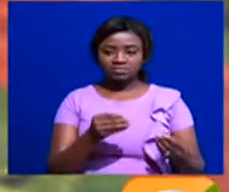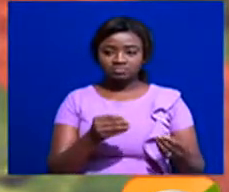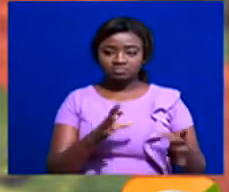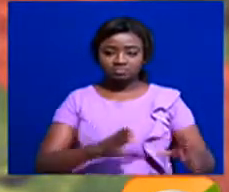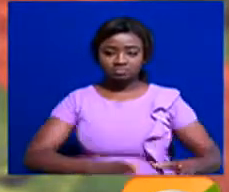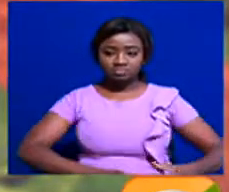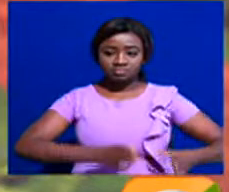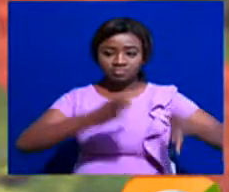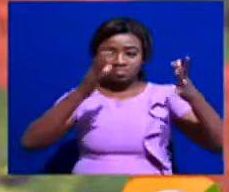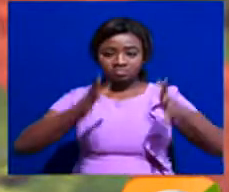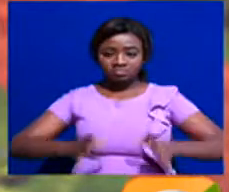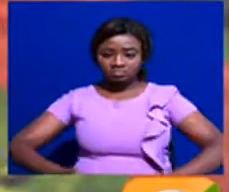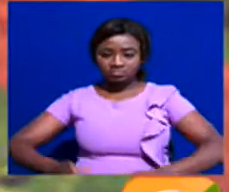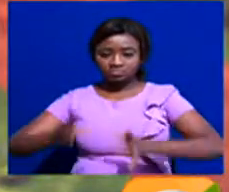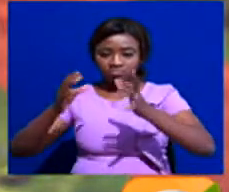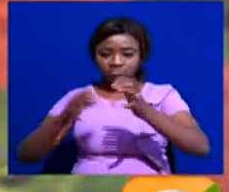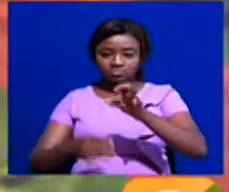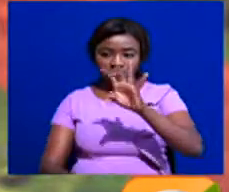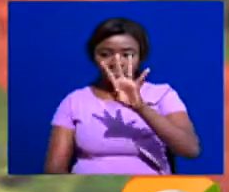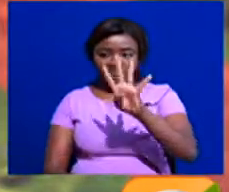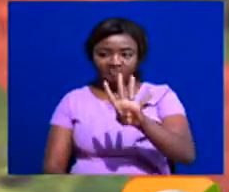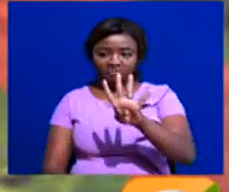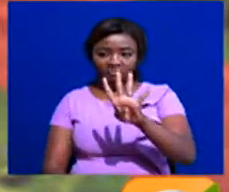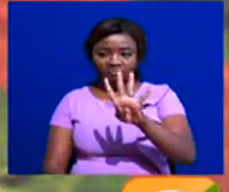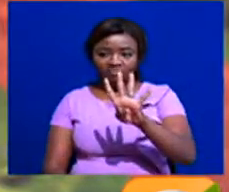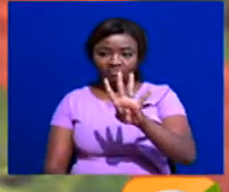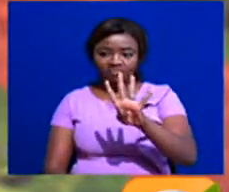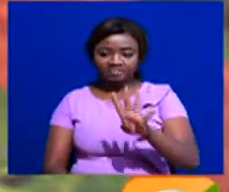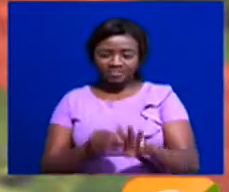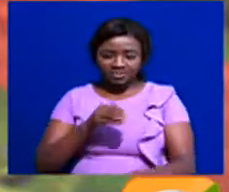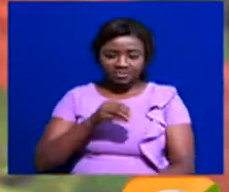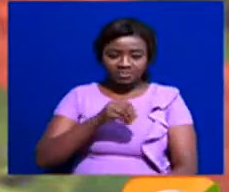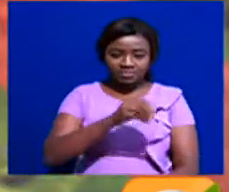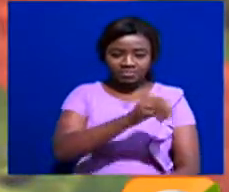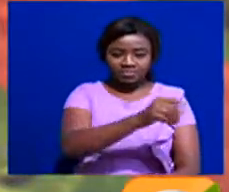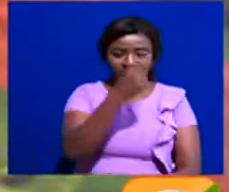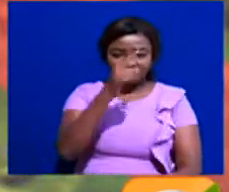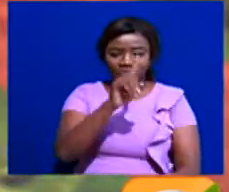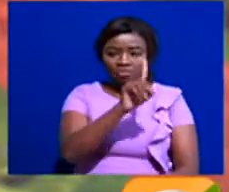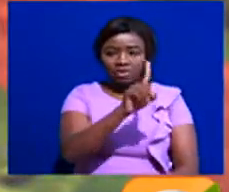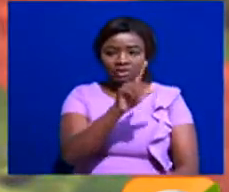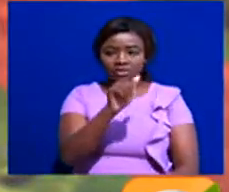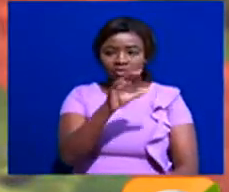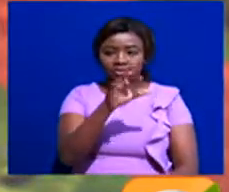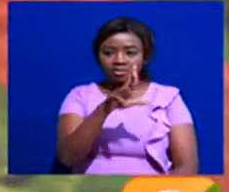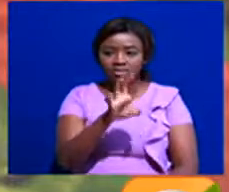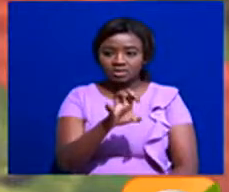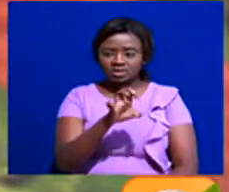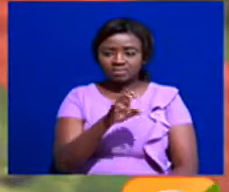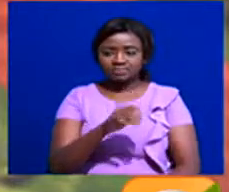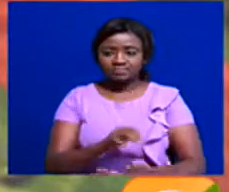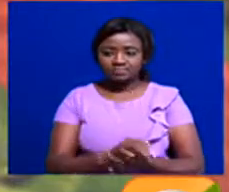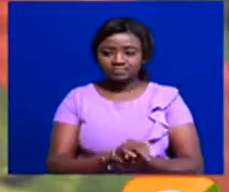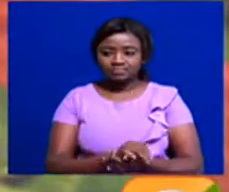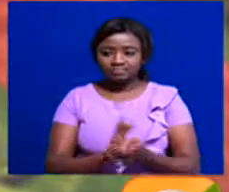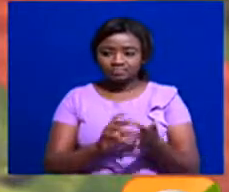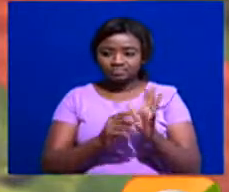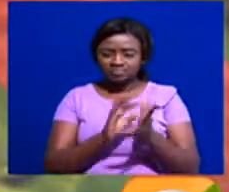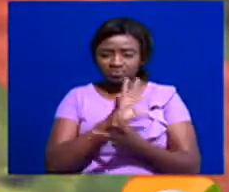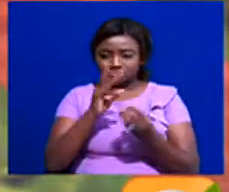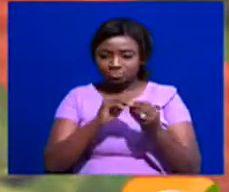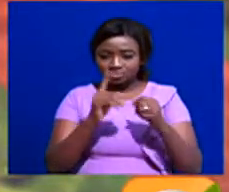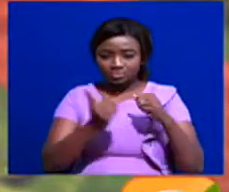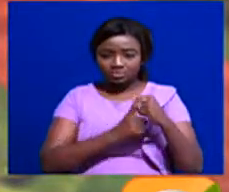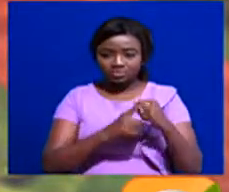bags of NPK fertilizer for 1 acre. Okay. And the CAN 2 bags, that is 6